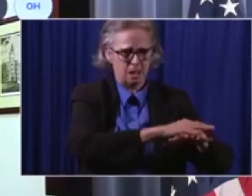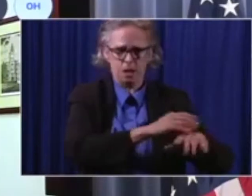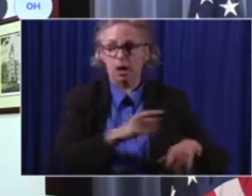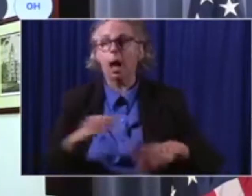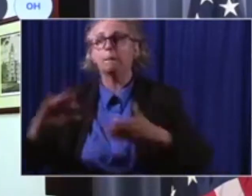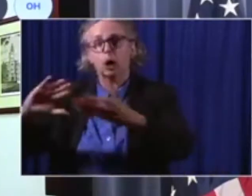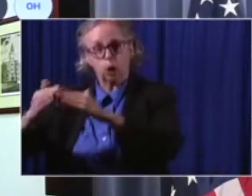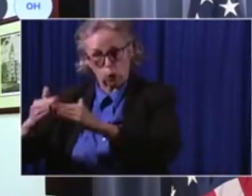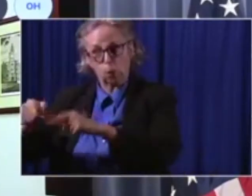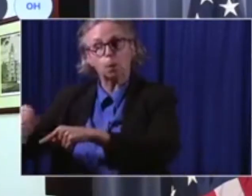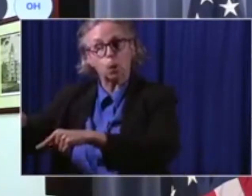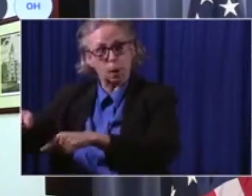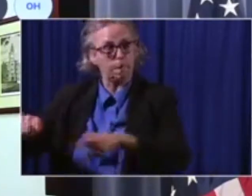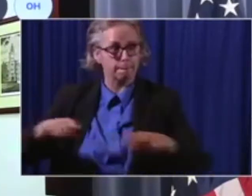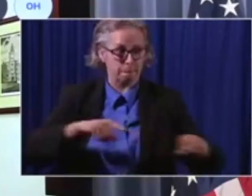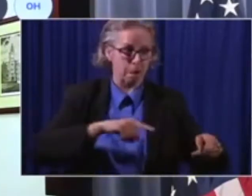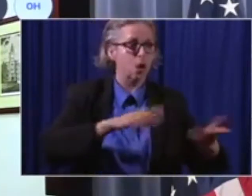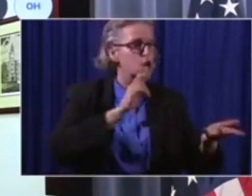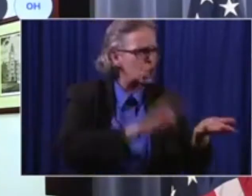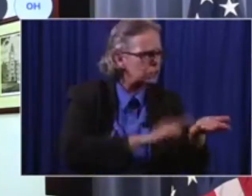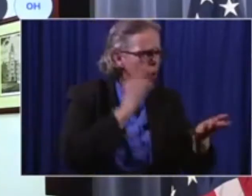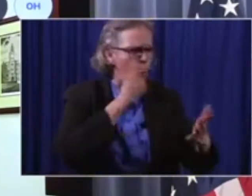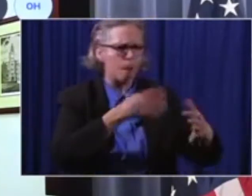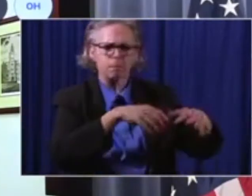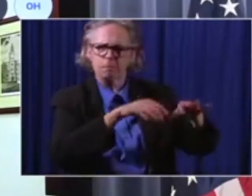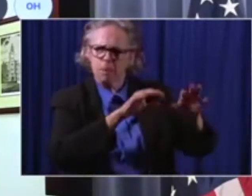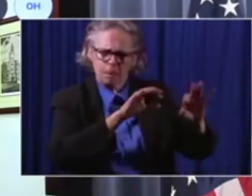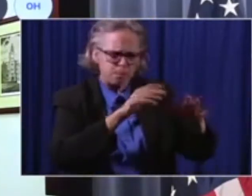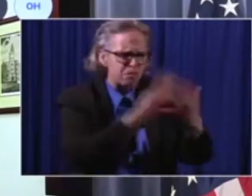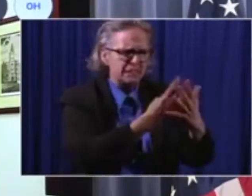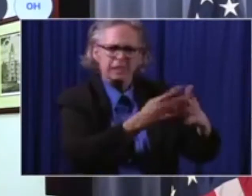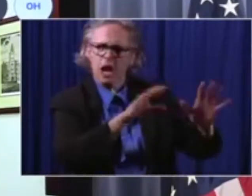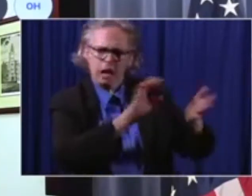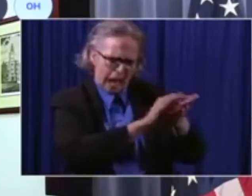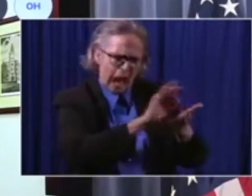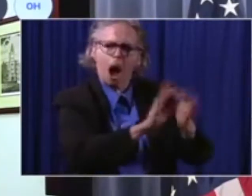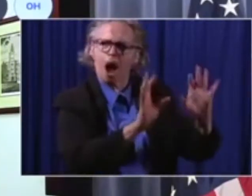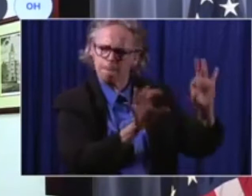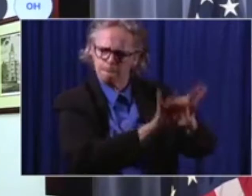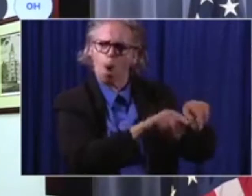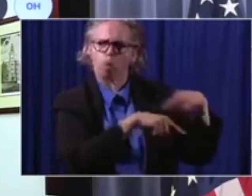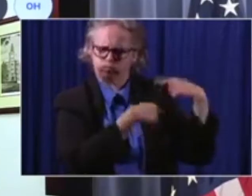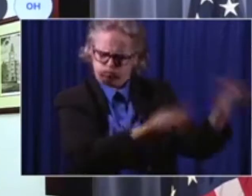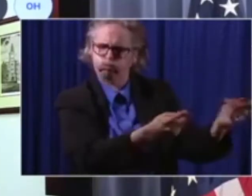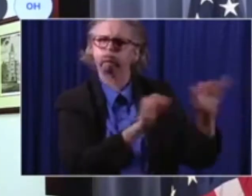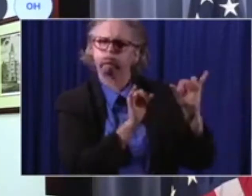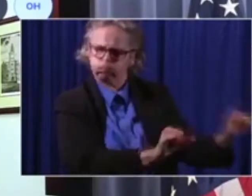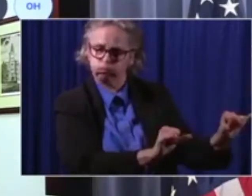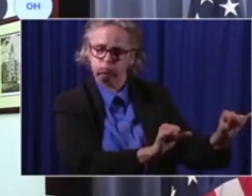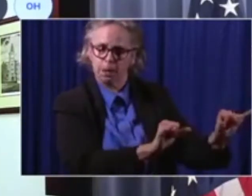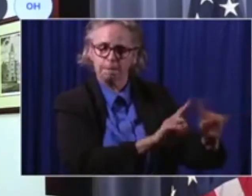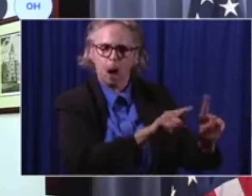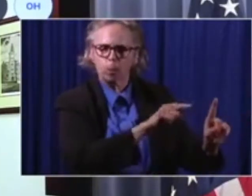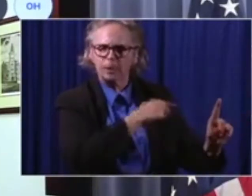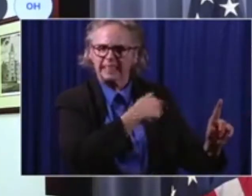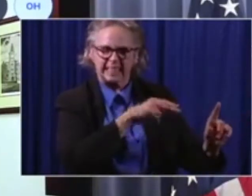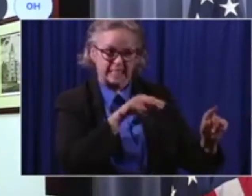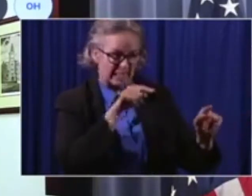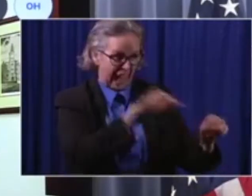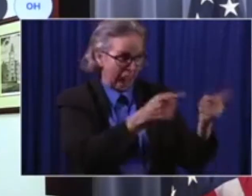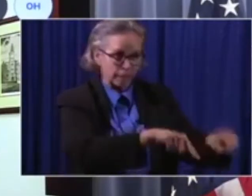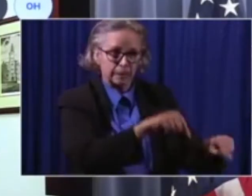local jail, or a local prison. To some degree, that may not have a lot of impact on what's actually going on in the rest of that